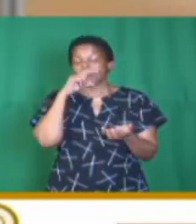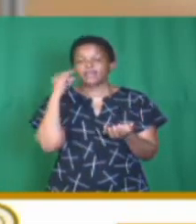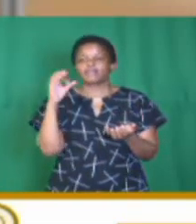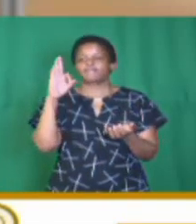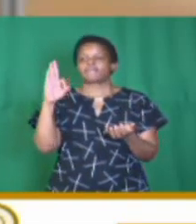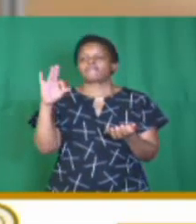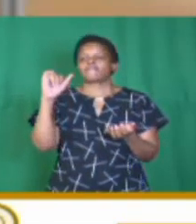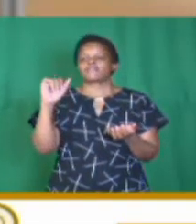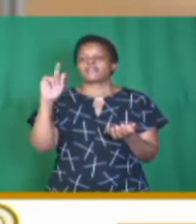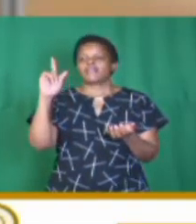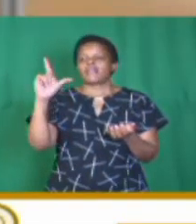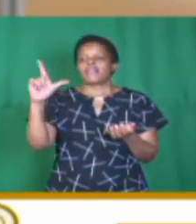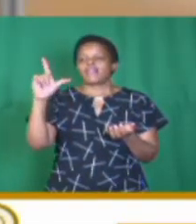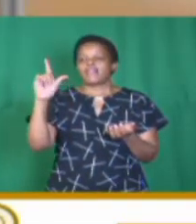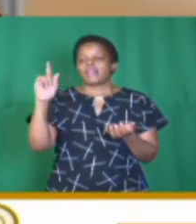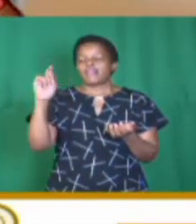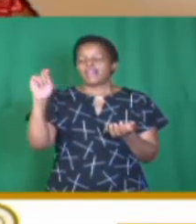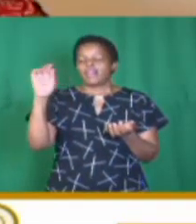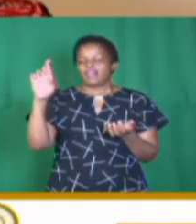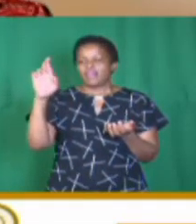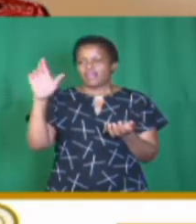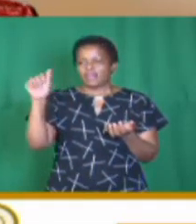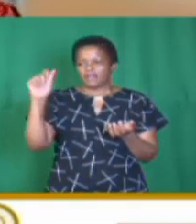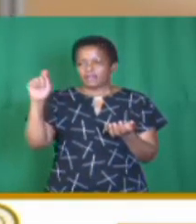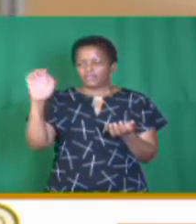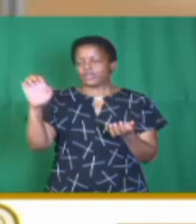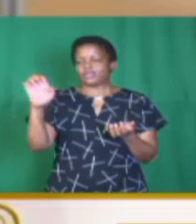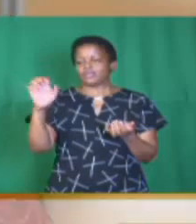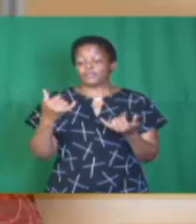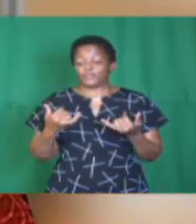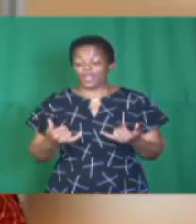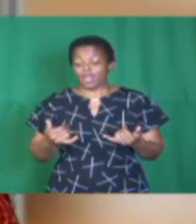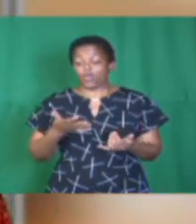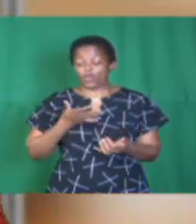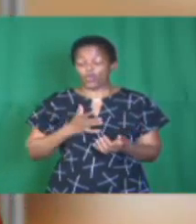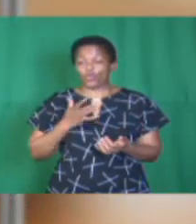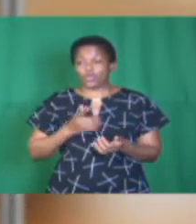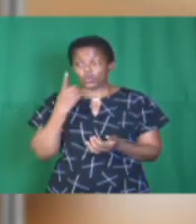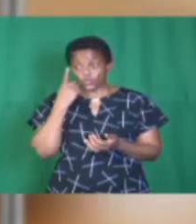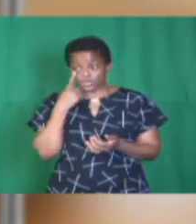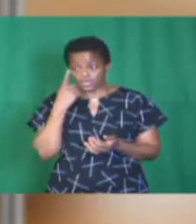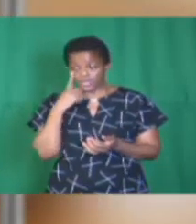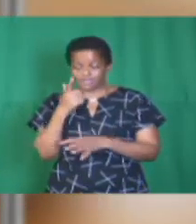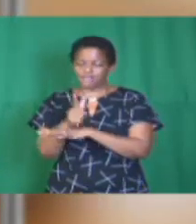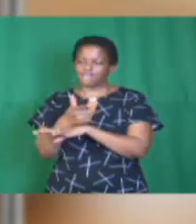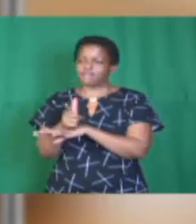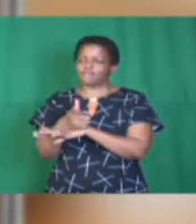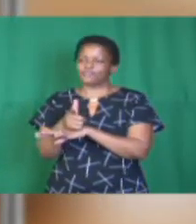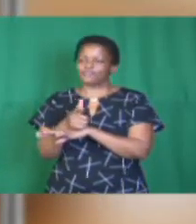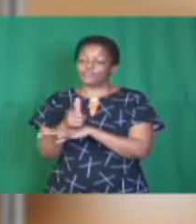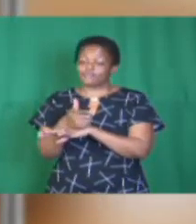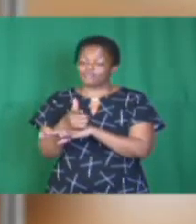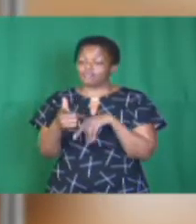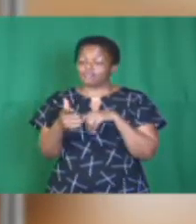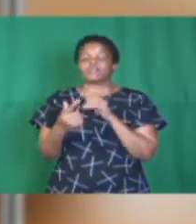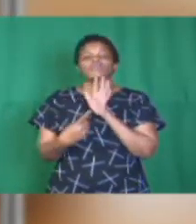filtrate. So now, dear learners, we are going to play a video. I'm going to play a video which is going to